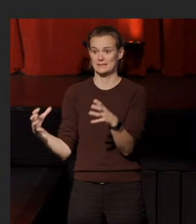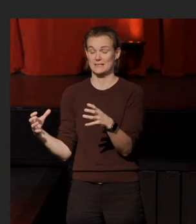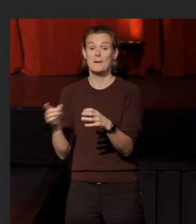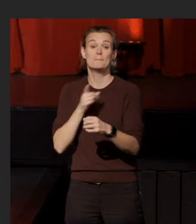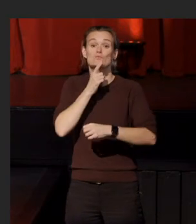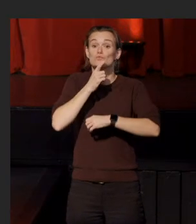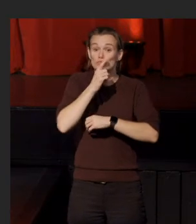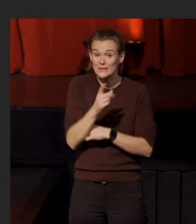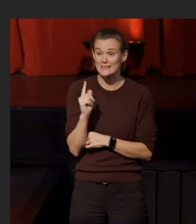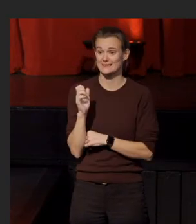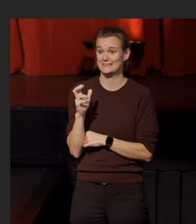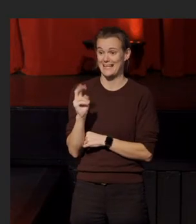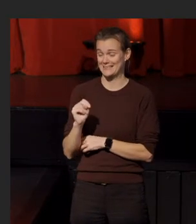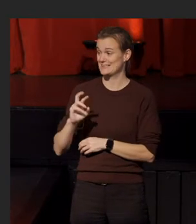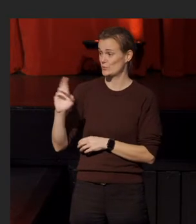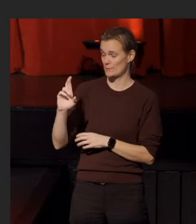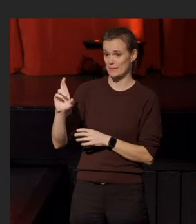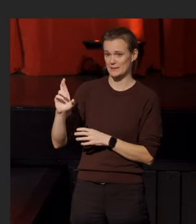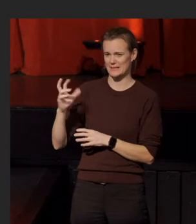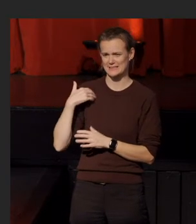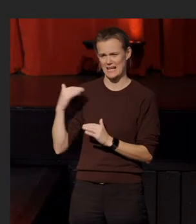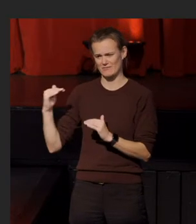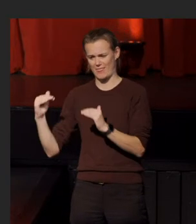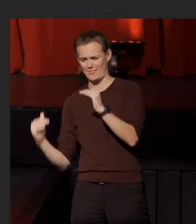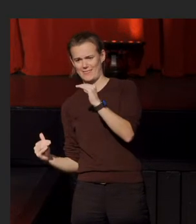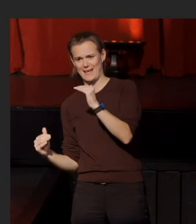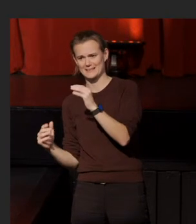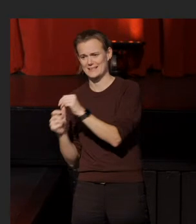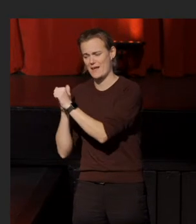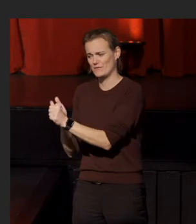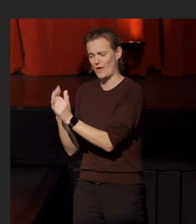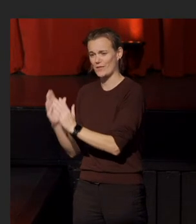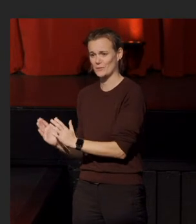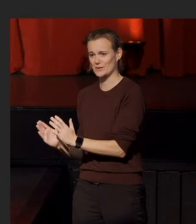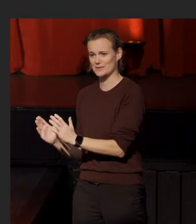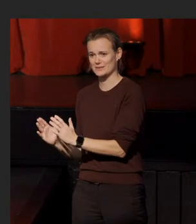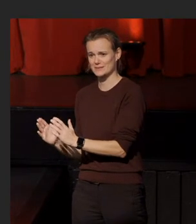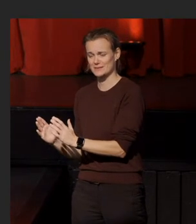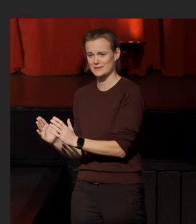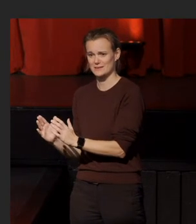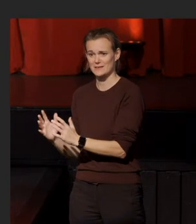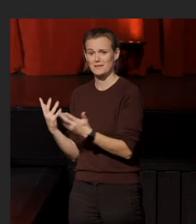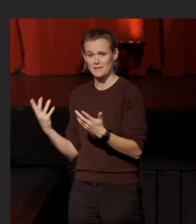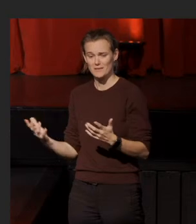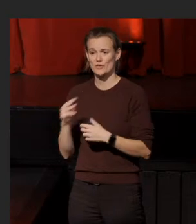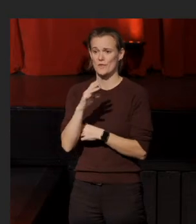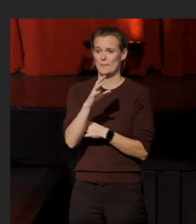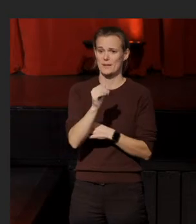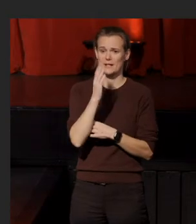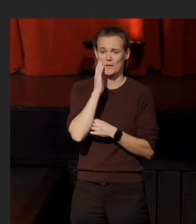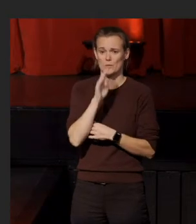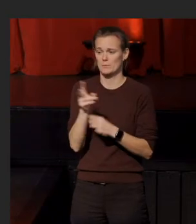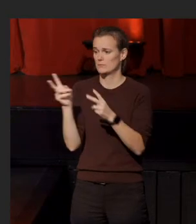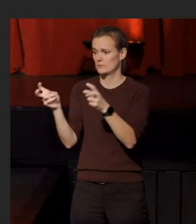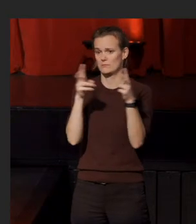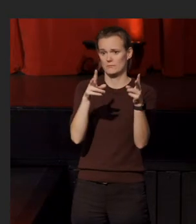were taken in media, in our mainstream reputable media, as representative of the views of Tennessee Republicans. And so